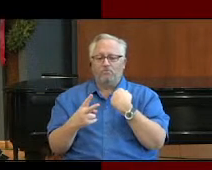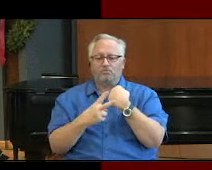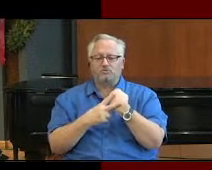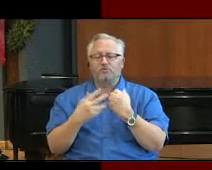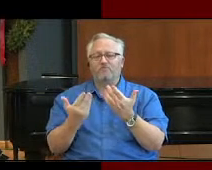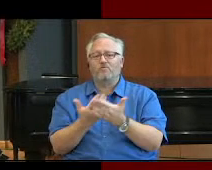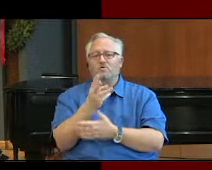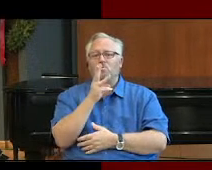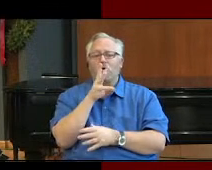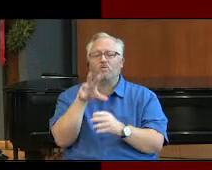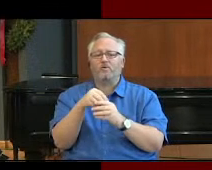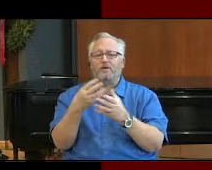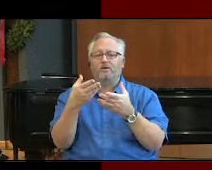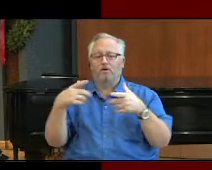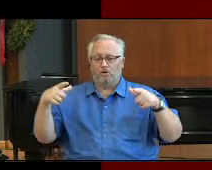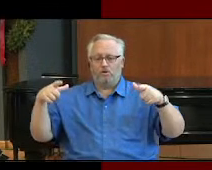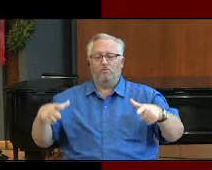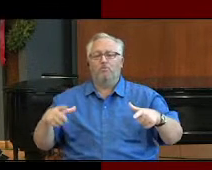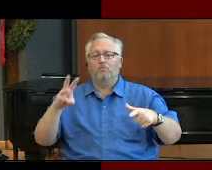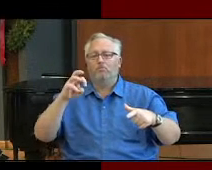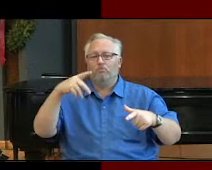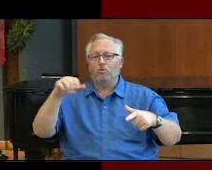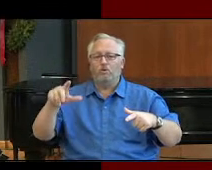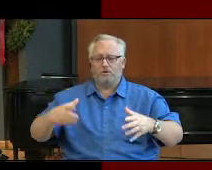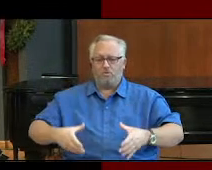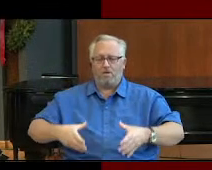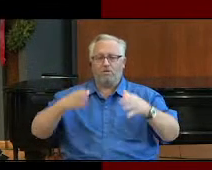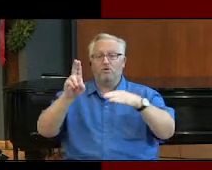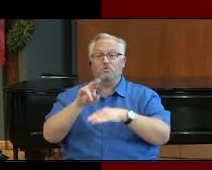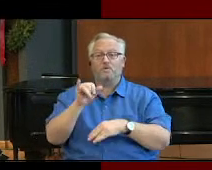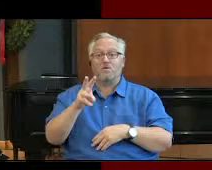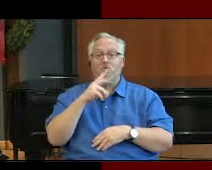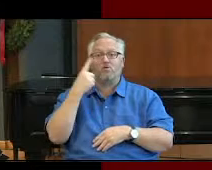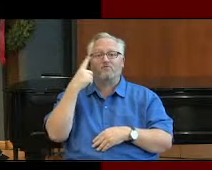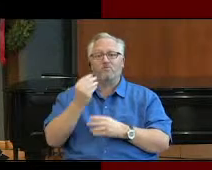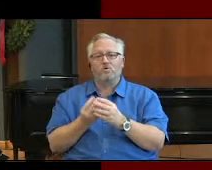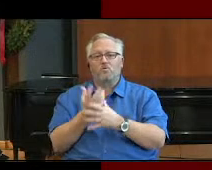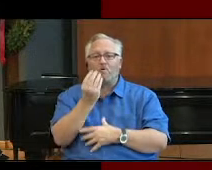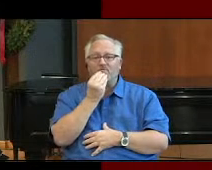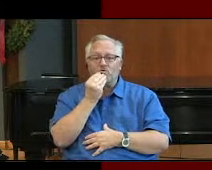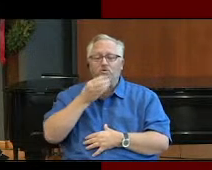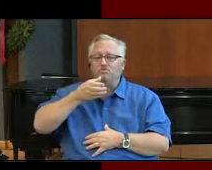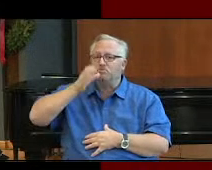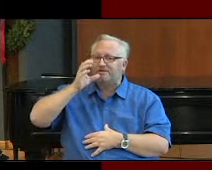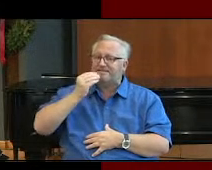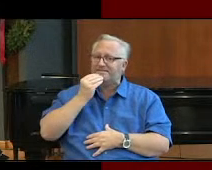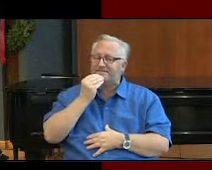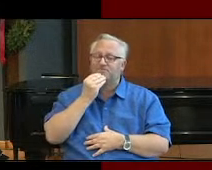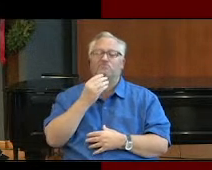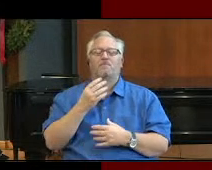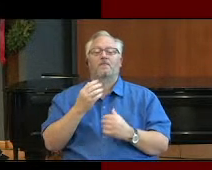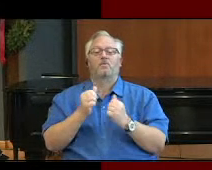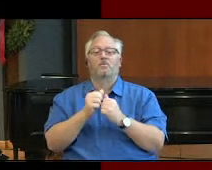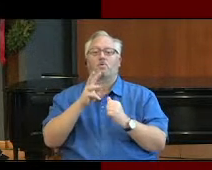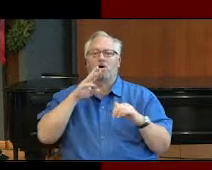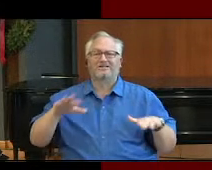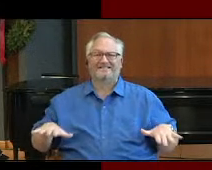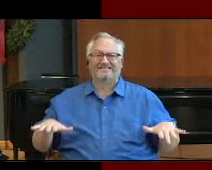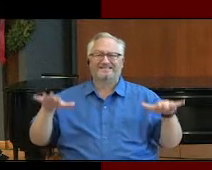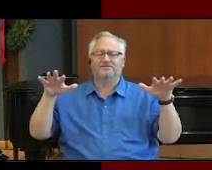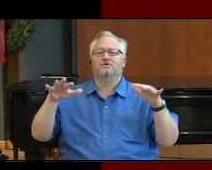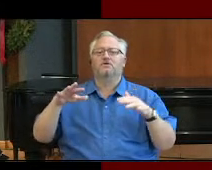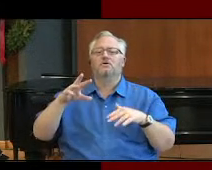wells. This water is what they drink and what they use to grow the food they eat. With sea levels rising, the salt